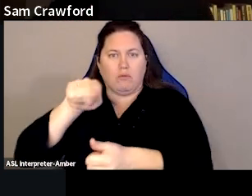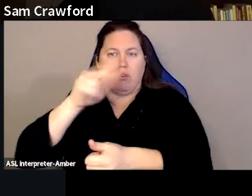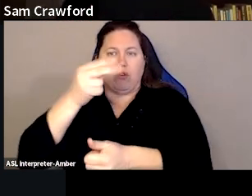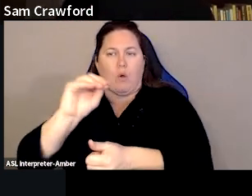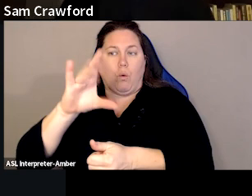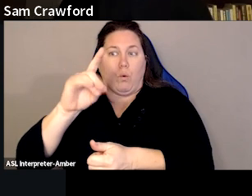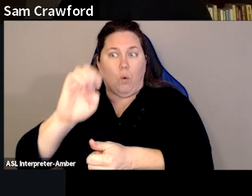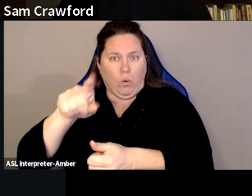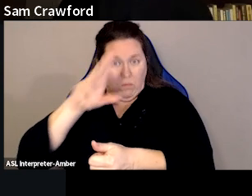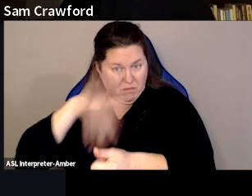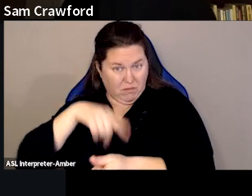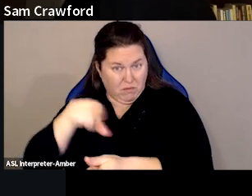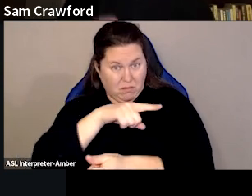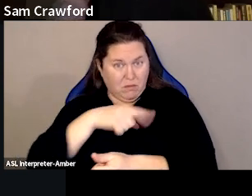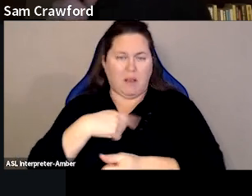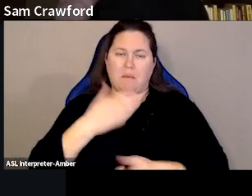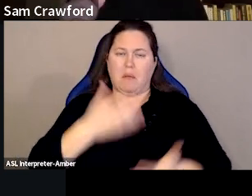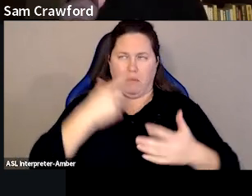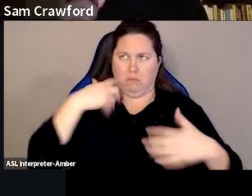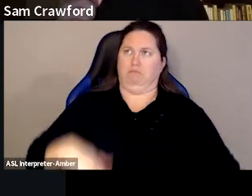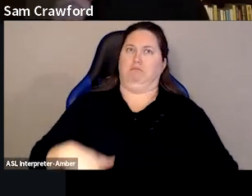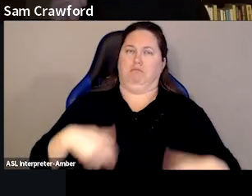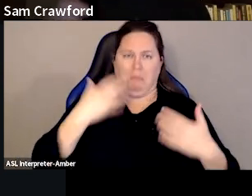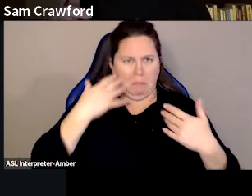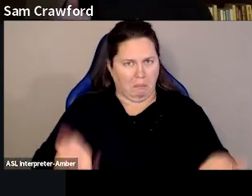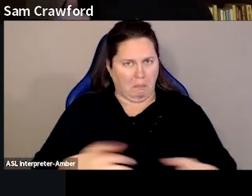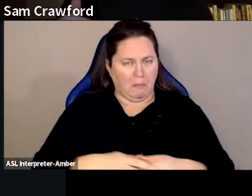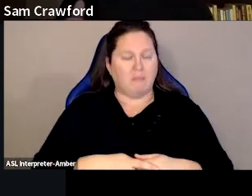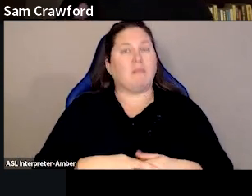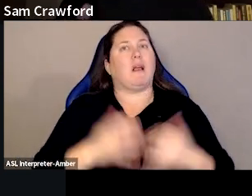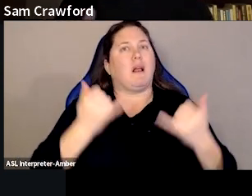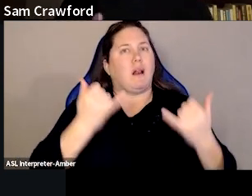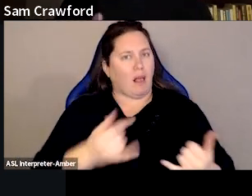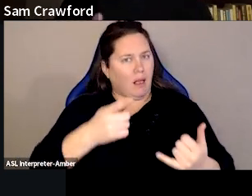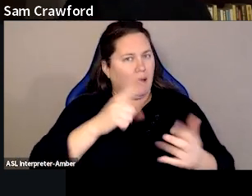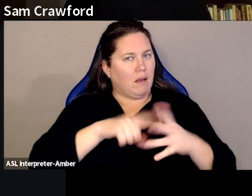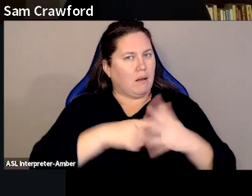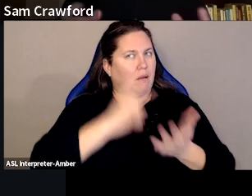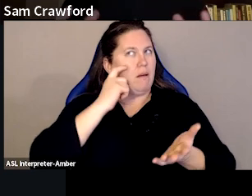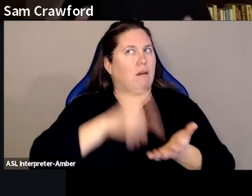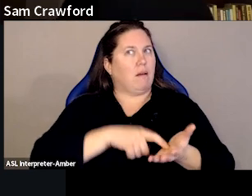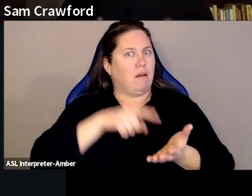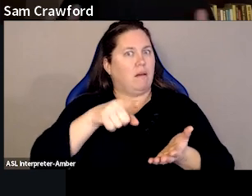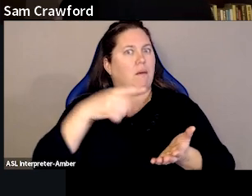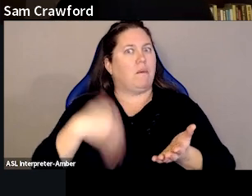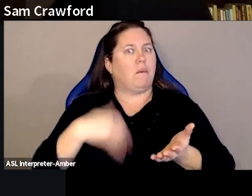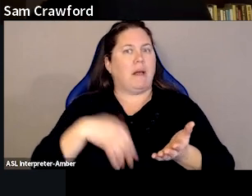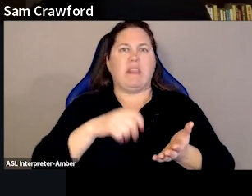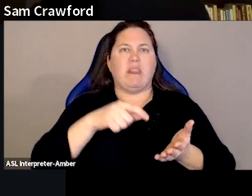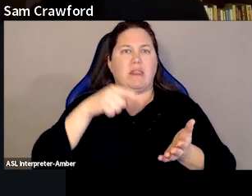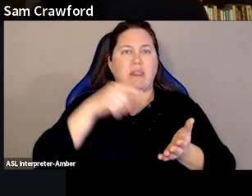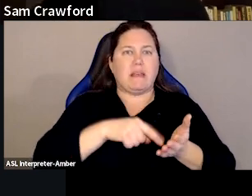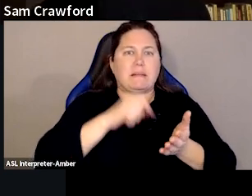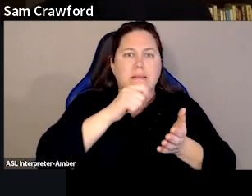I'm guessing that you probably didn't, but hopefully now you're beginning to see that this movement is a lot less niche than you may have actually